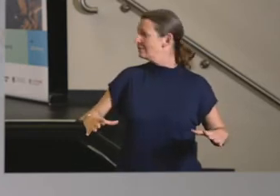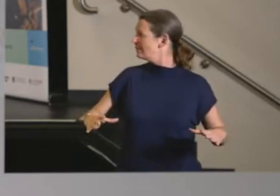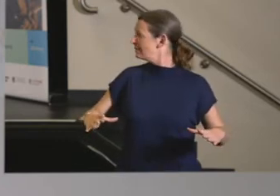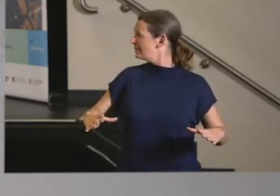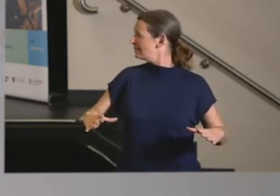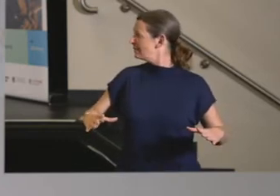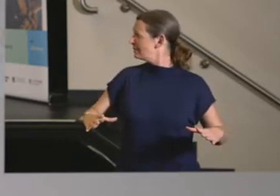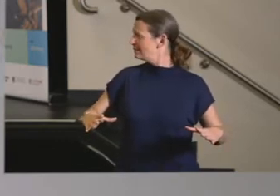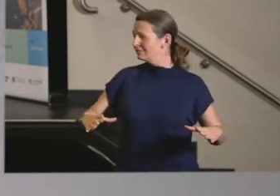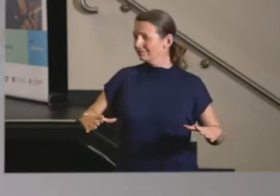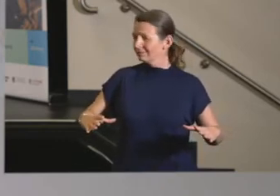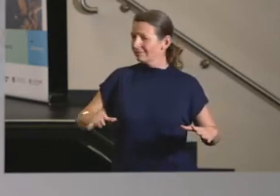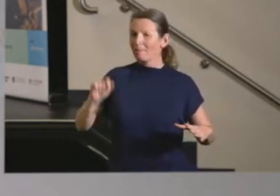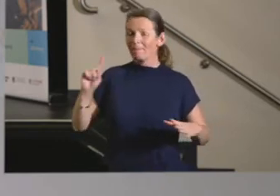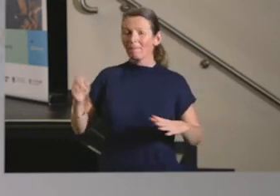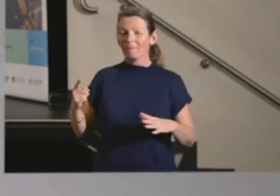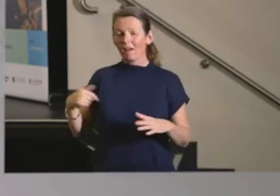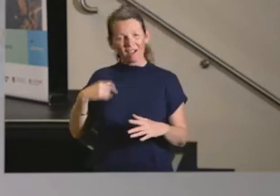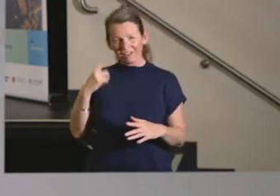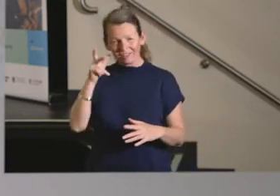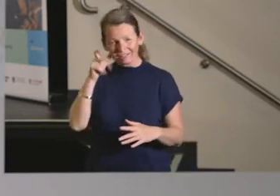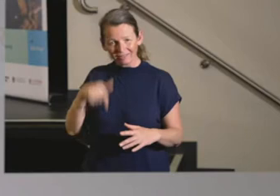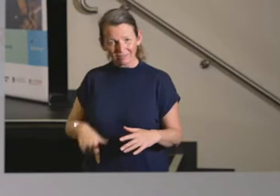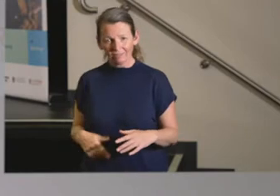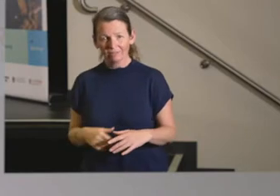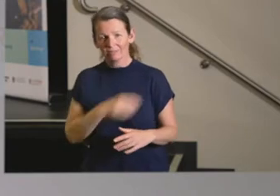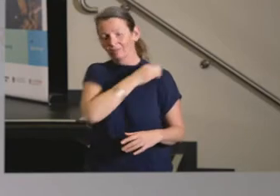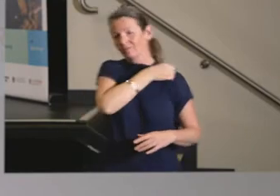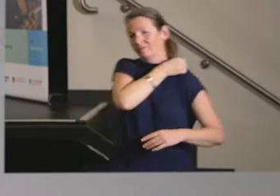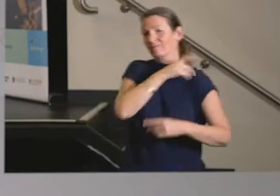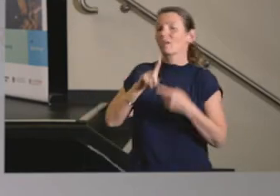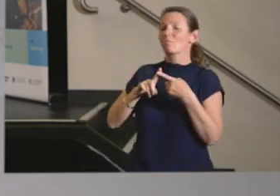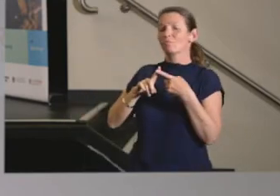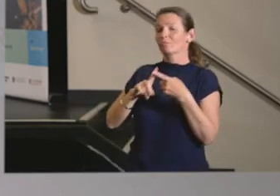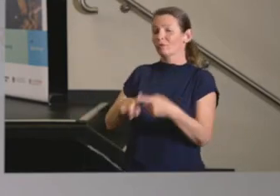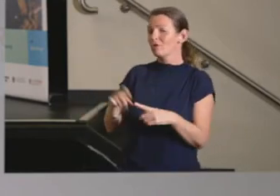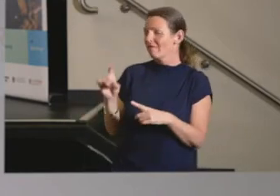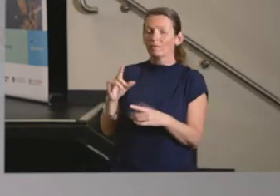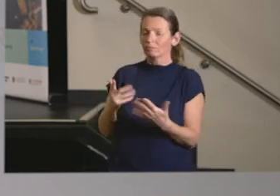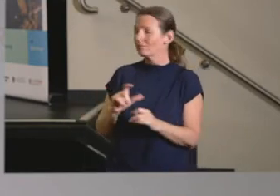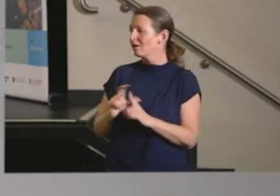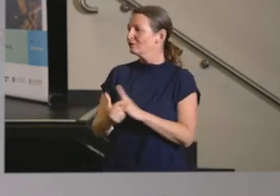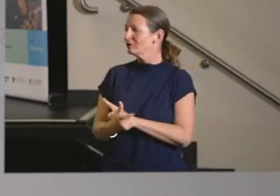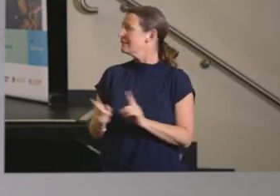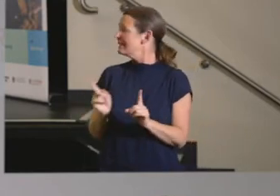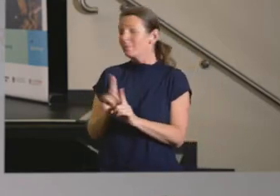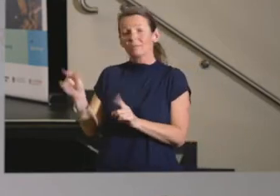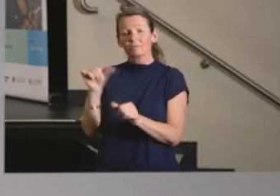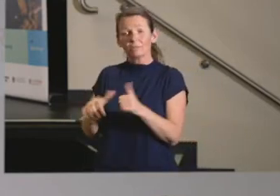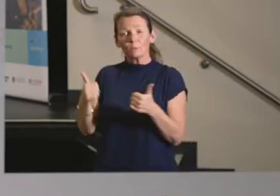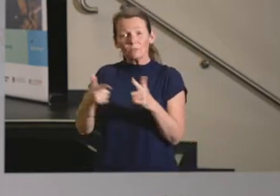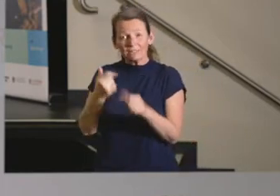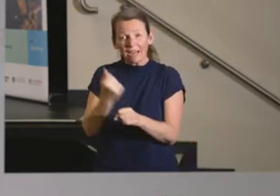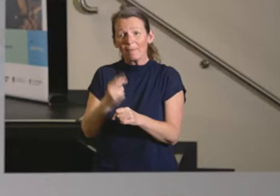for us. In terms of like this fragmenting world, climate change is really a great example for how